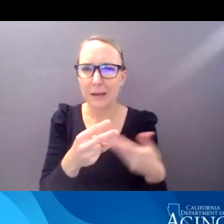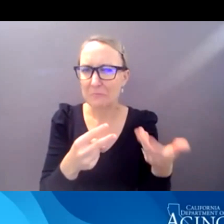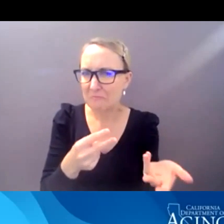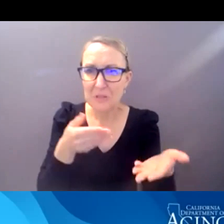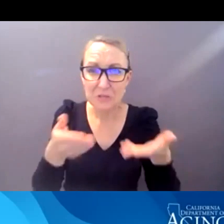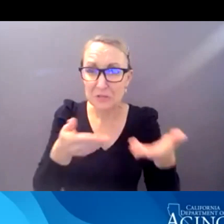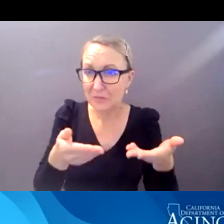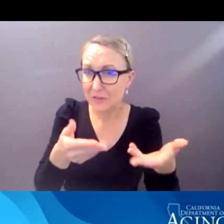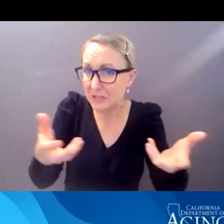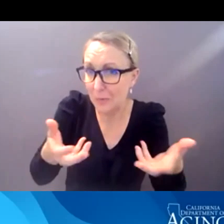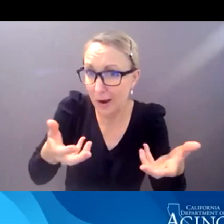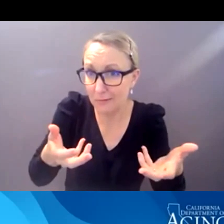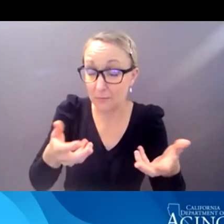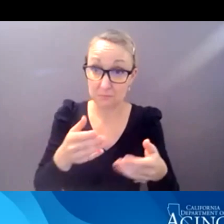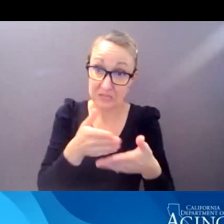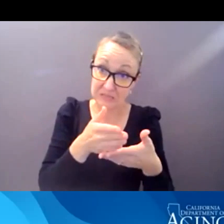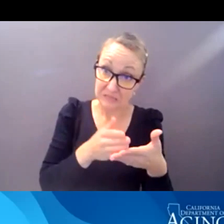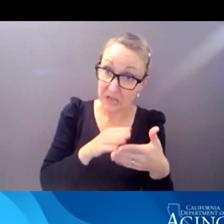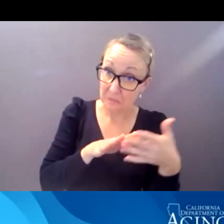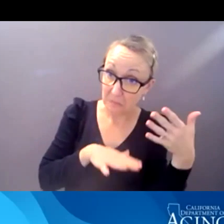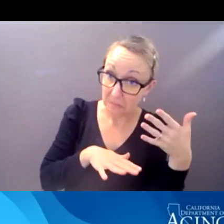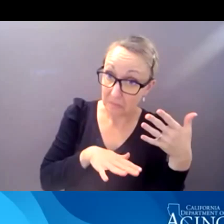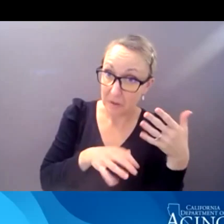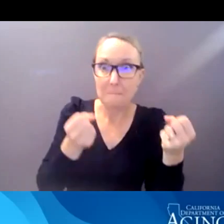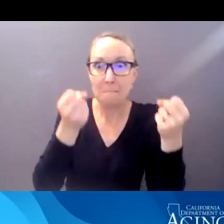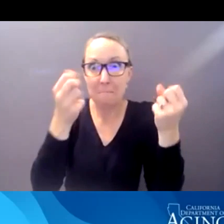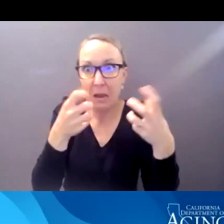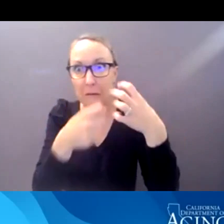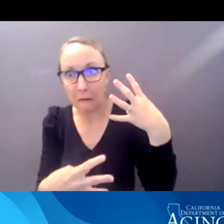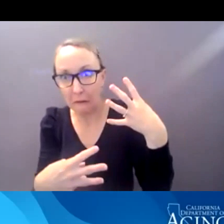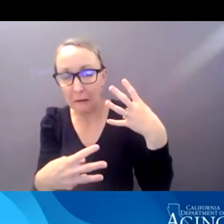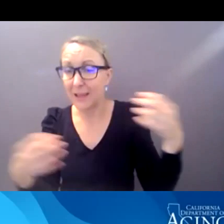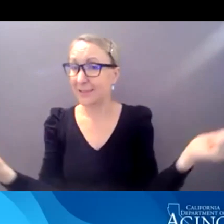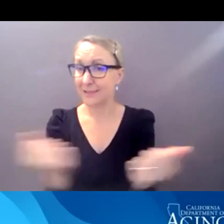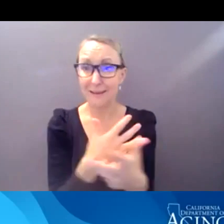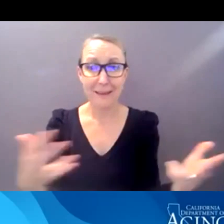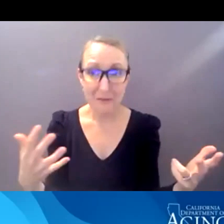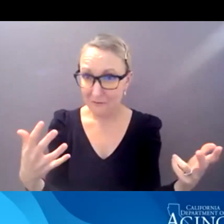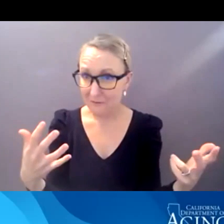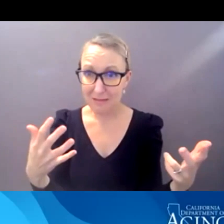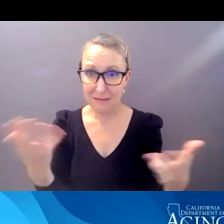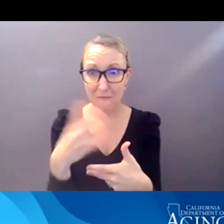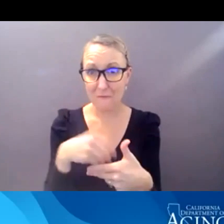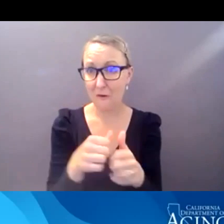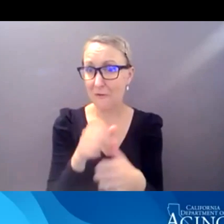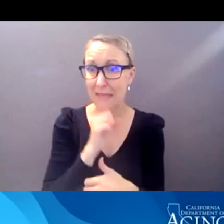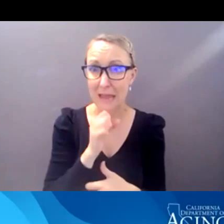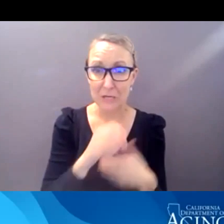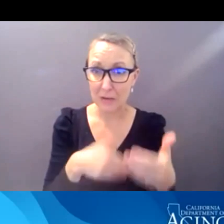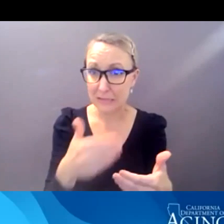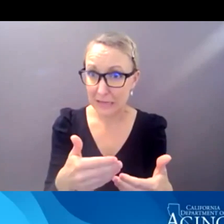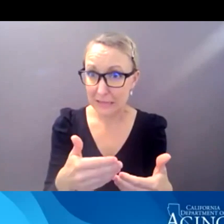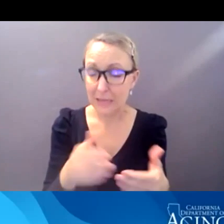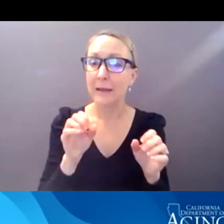diversity of services? Is it truly everything as I journey through aging, the different ages and stages of aging? Can I keep coming back